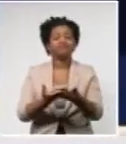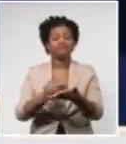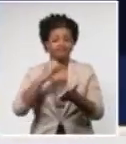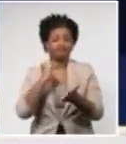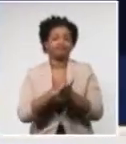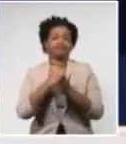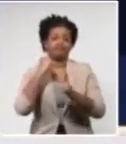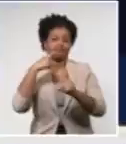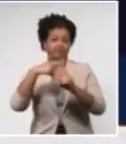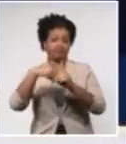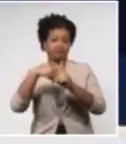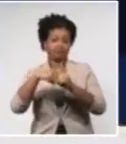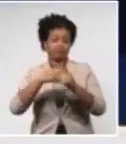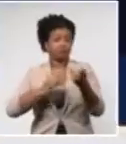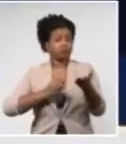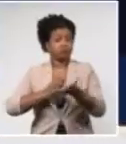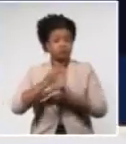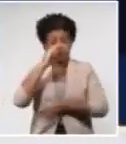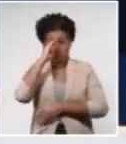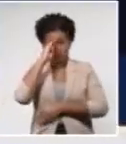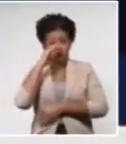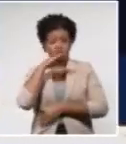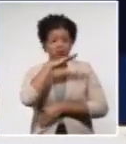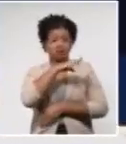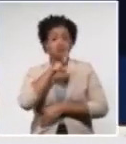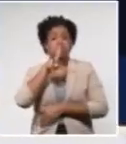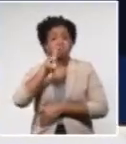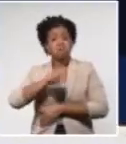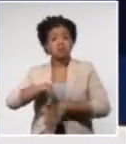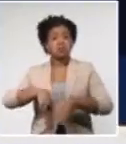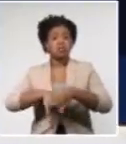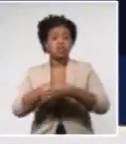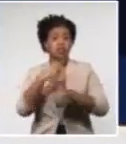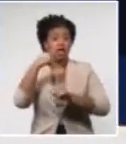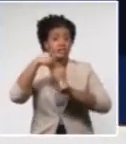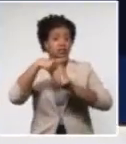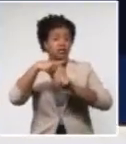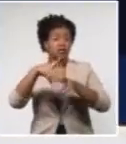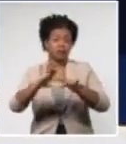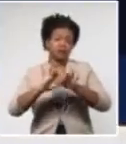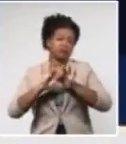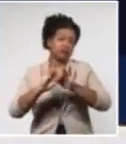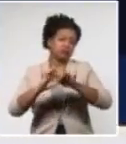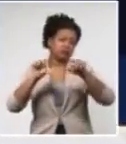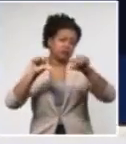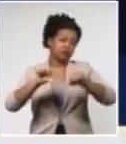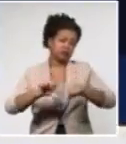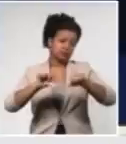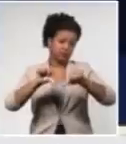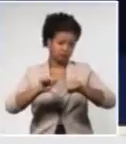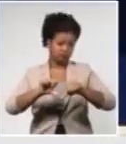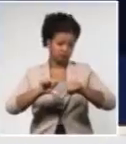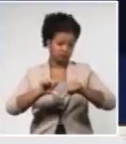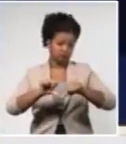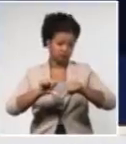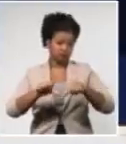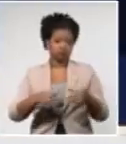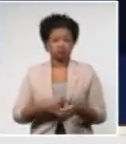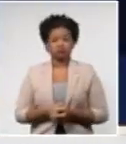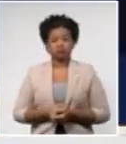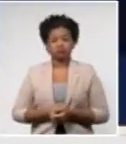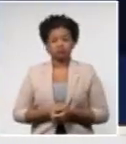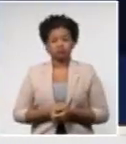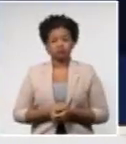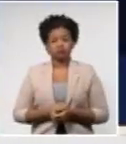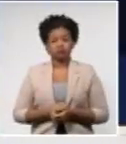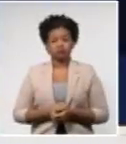He spent 20 days in the intensive care unit. He was one of the patients we had